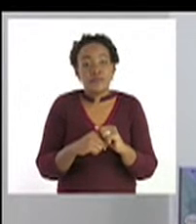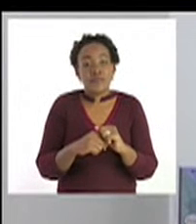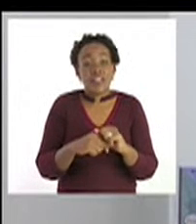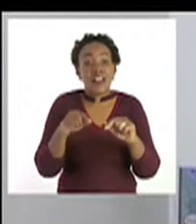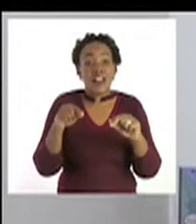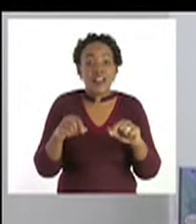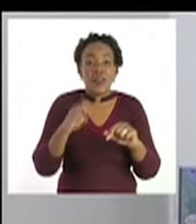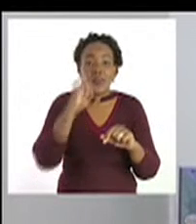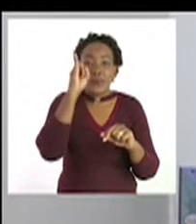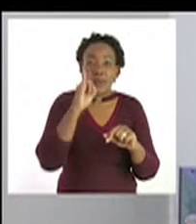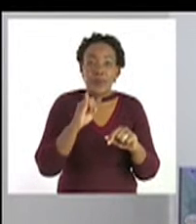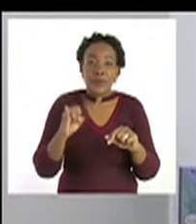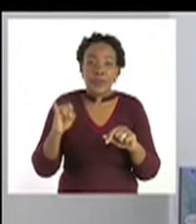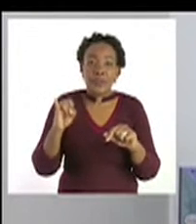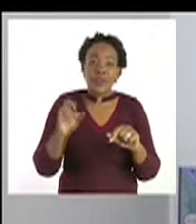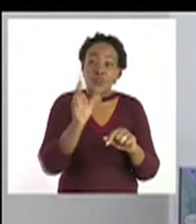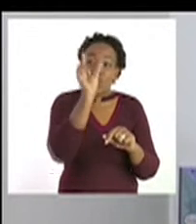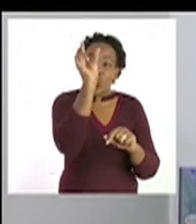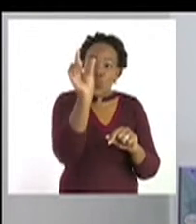draw the bars